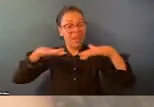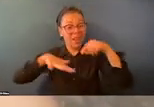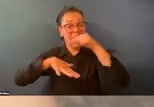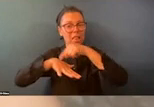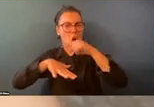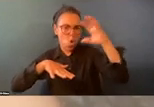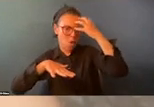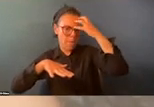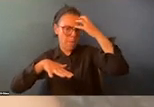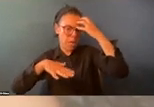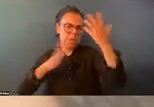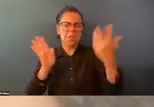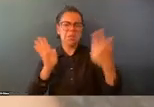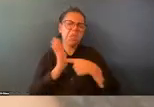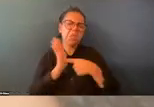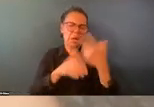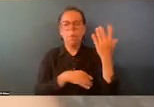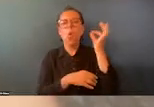the government